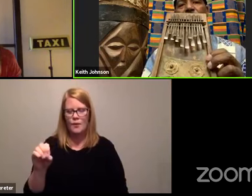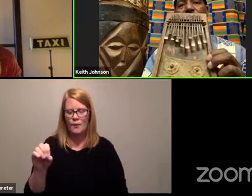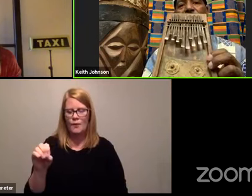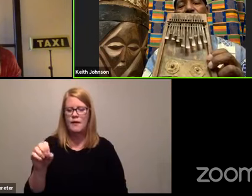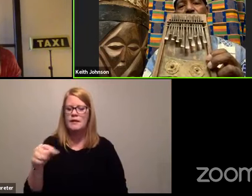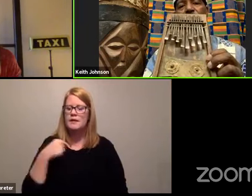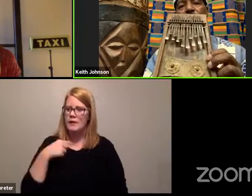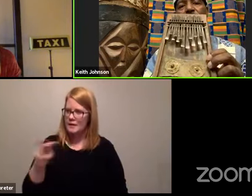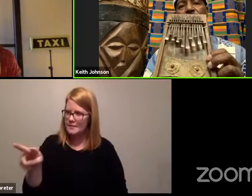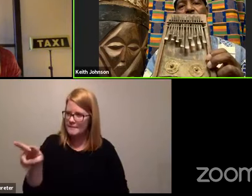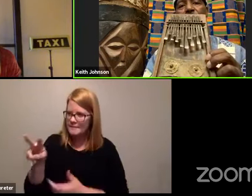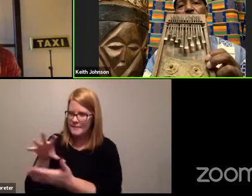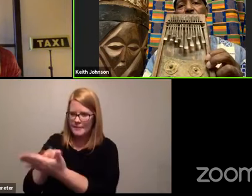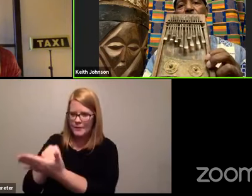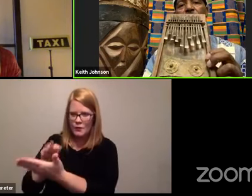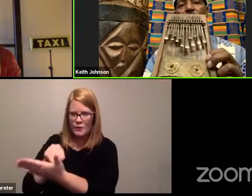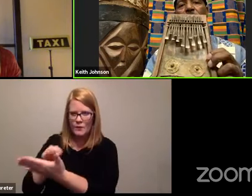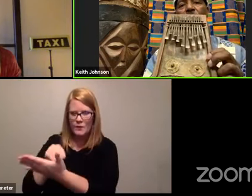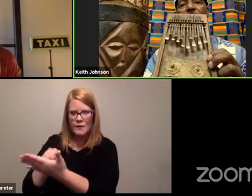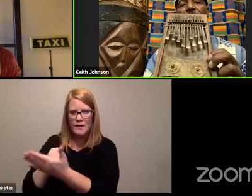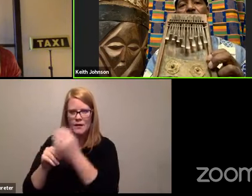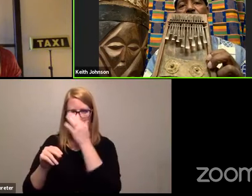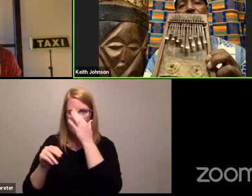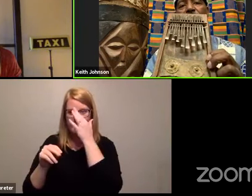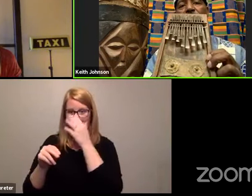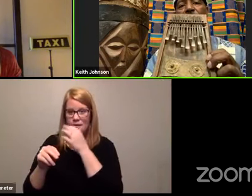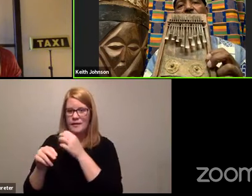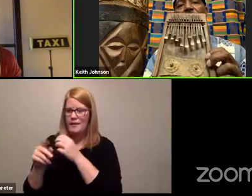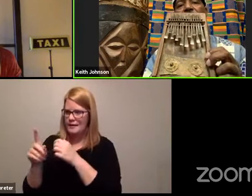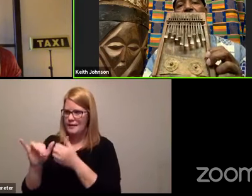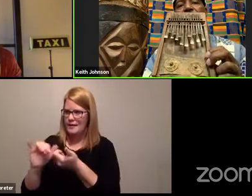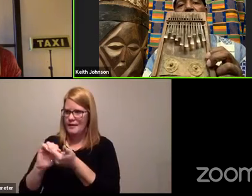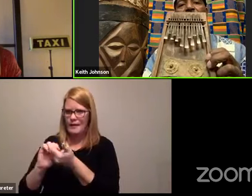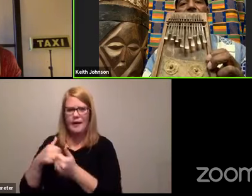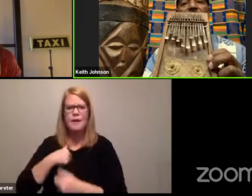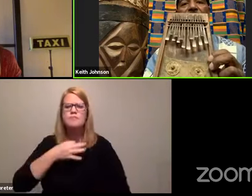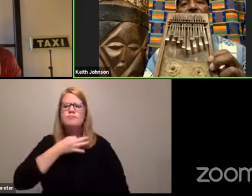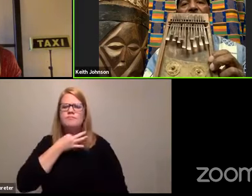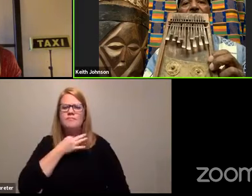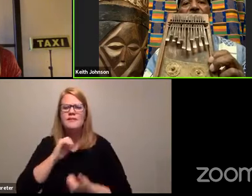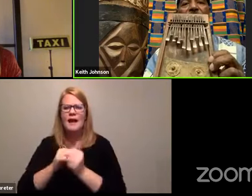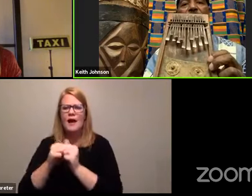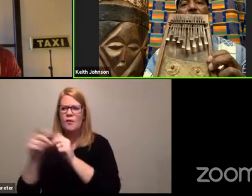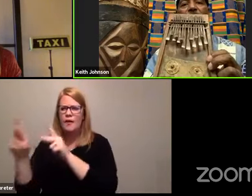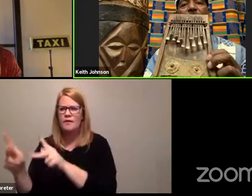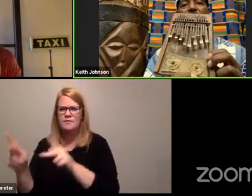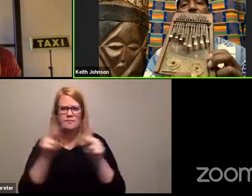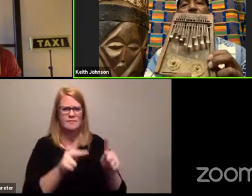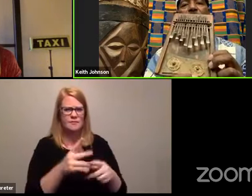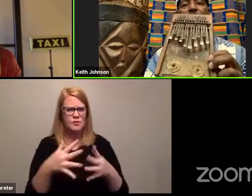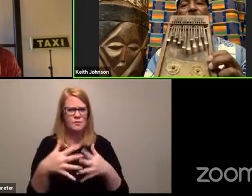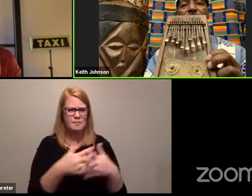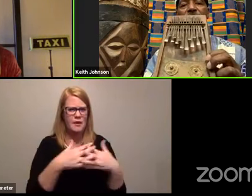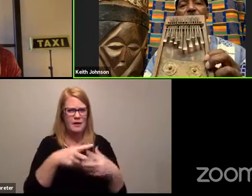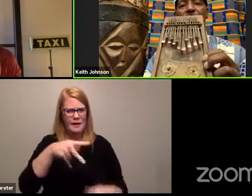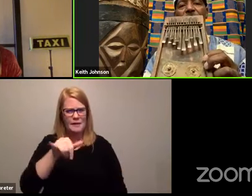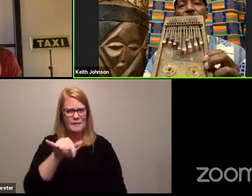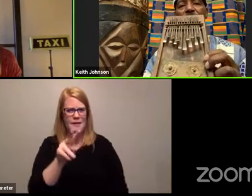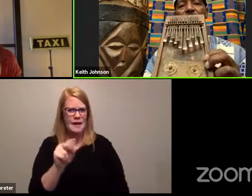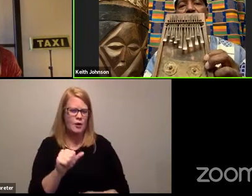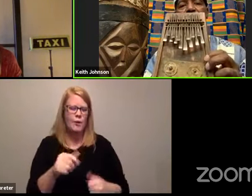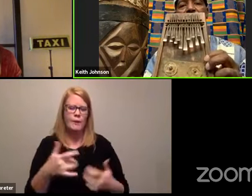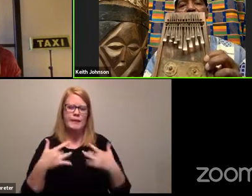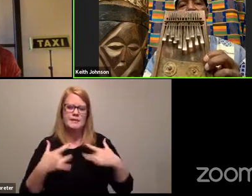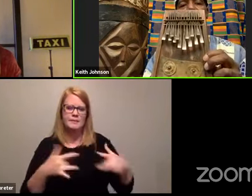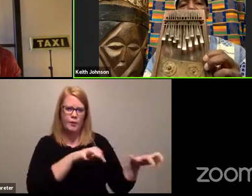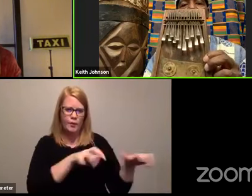it coexists with the piano we play with the 88 keys that are black and white, but this is the